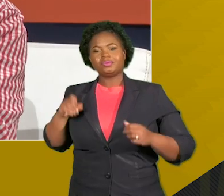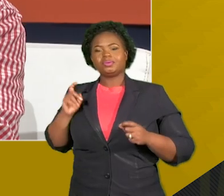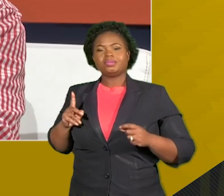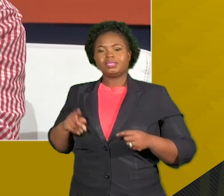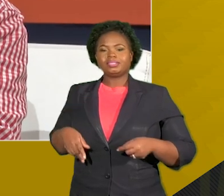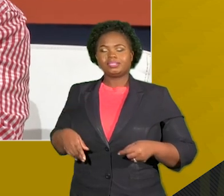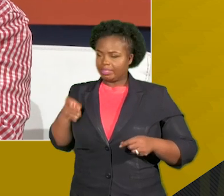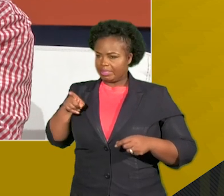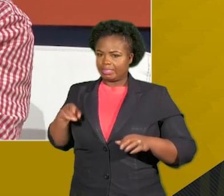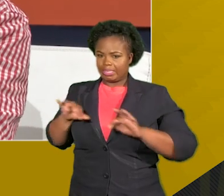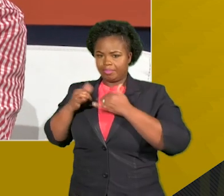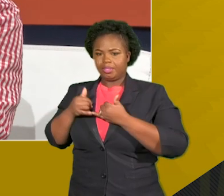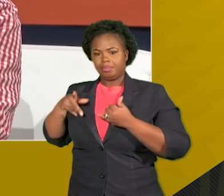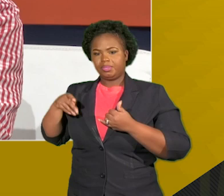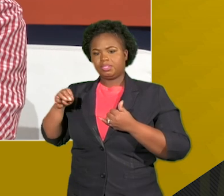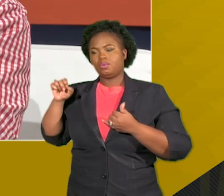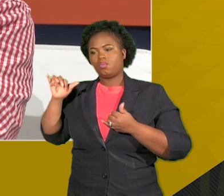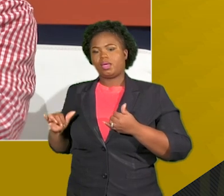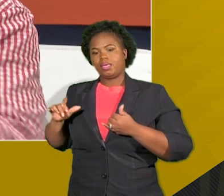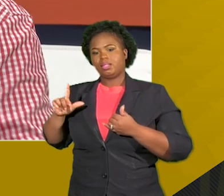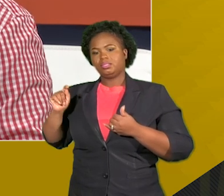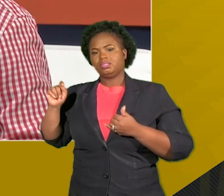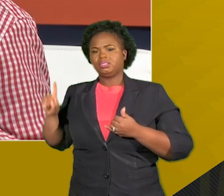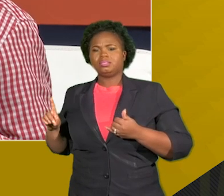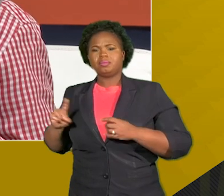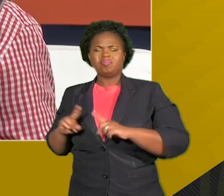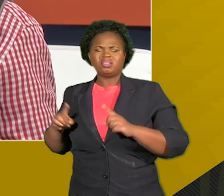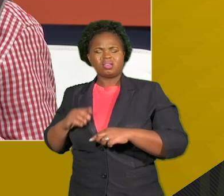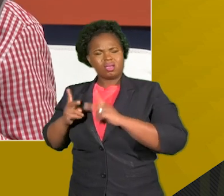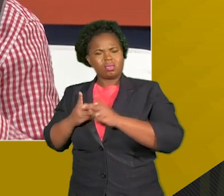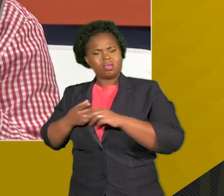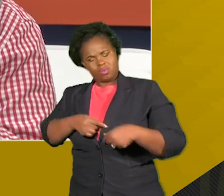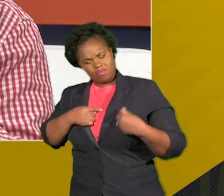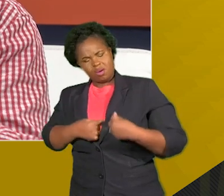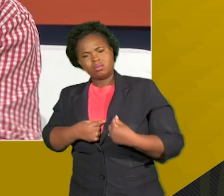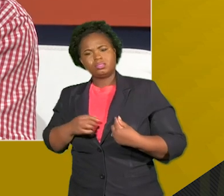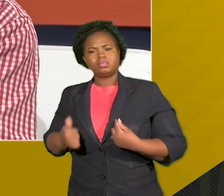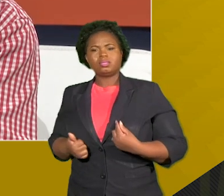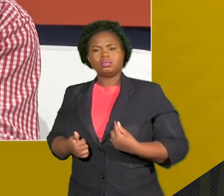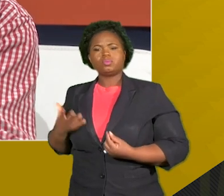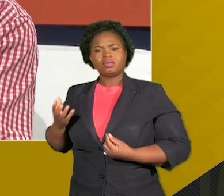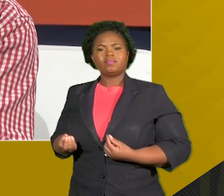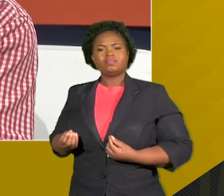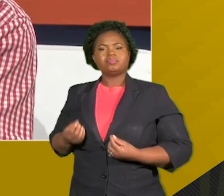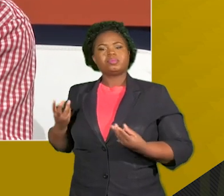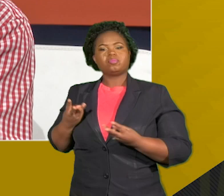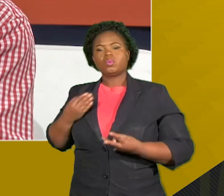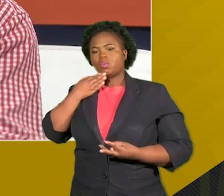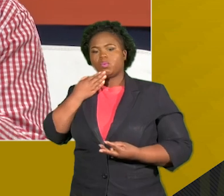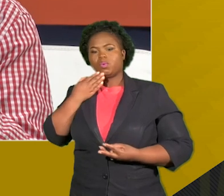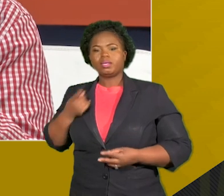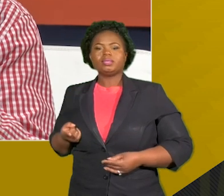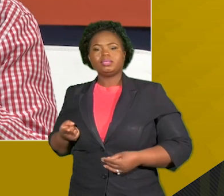abathi Daily Thetha, Pty Ltd. But you talk to know you also have the heart. So those are abantu business but classify under the